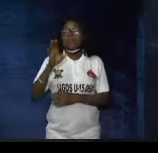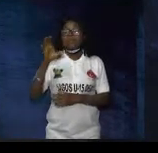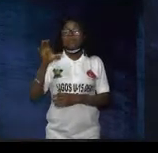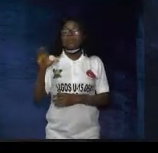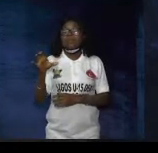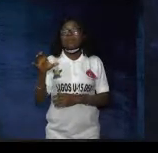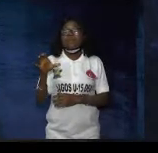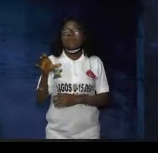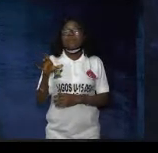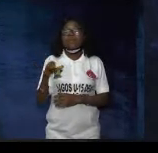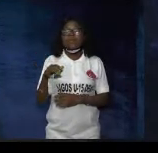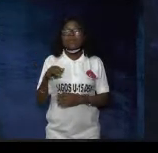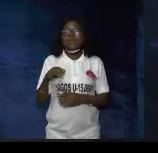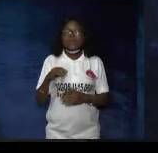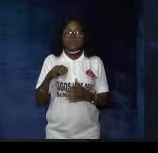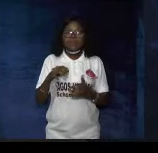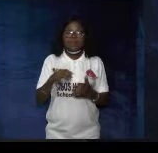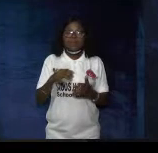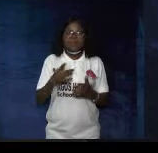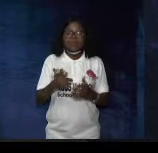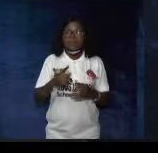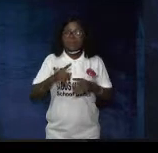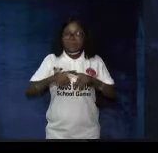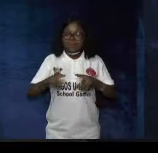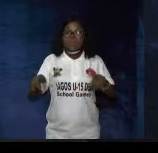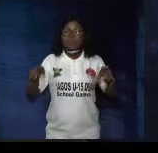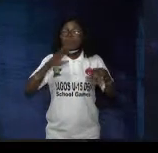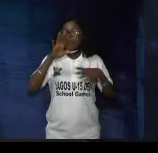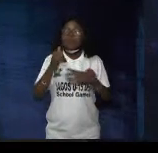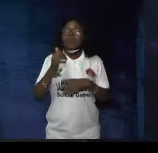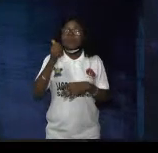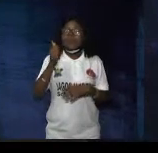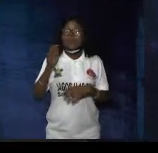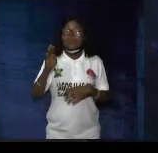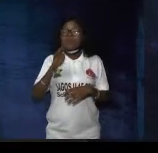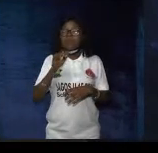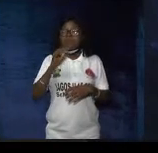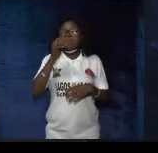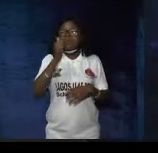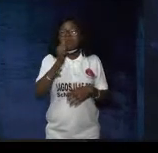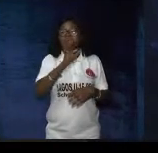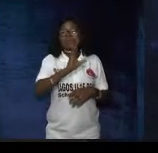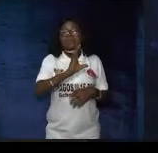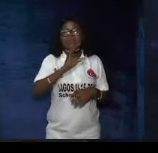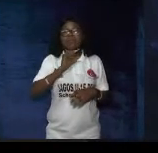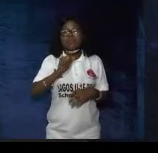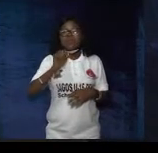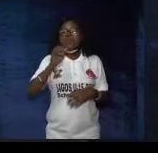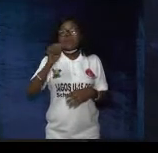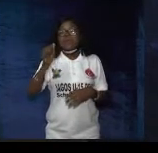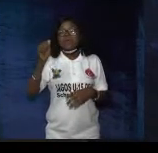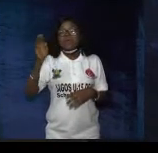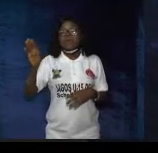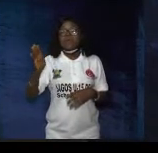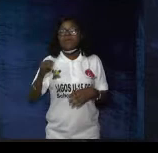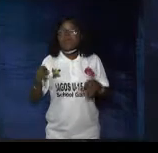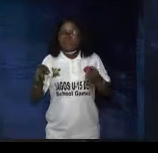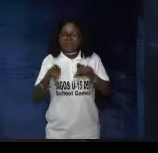if this is AB, A, B, C, then AB is the same thing as BC, is the same thing